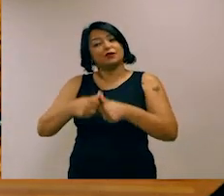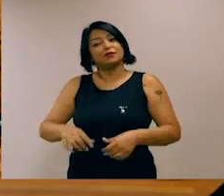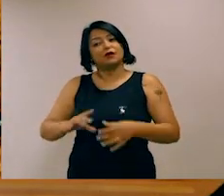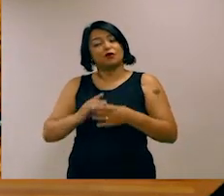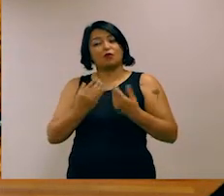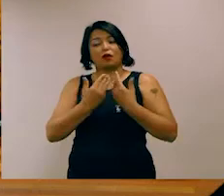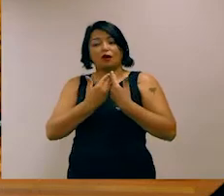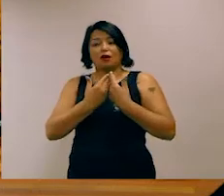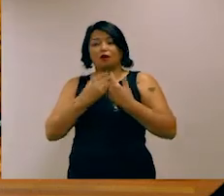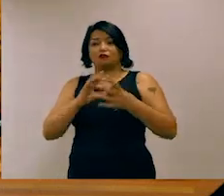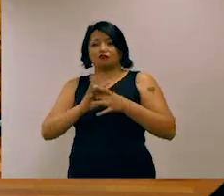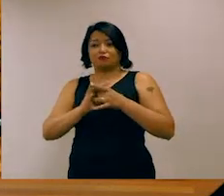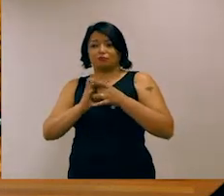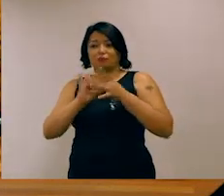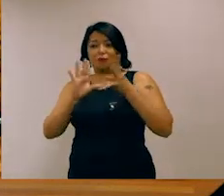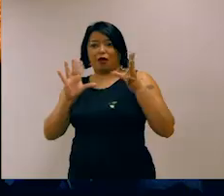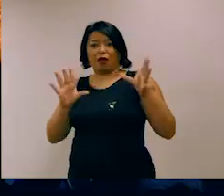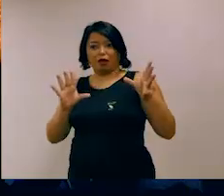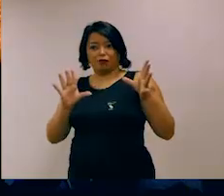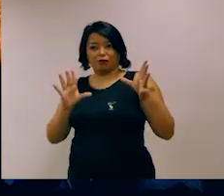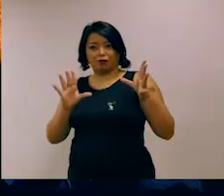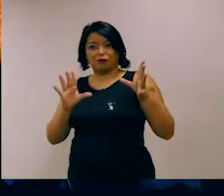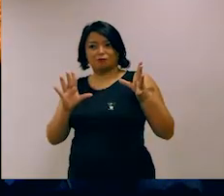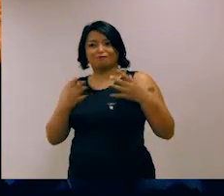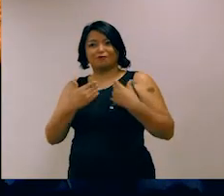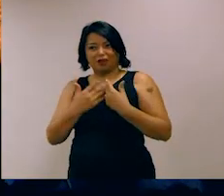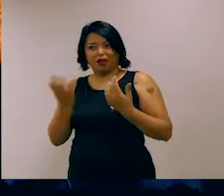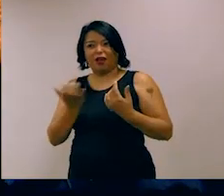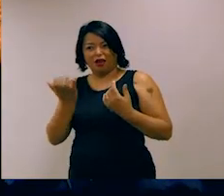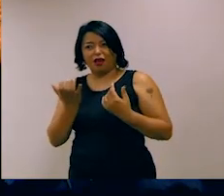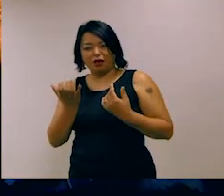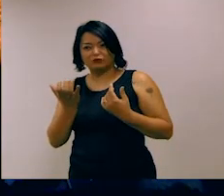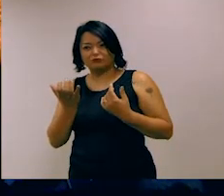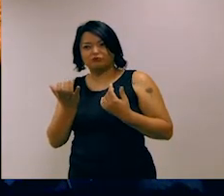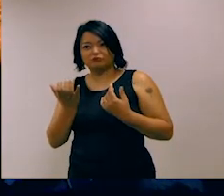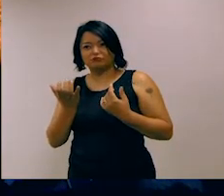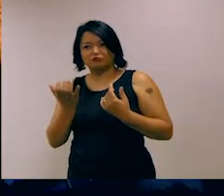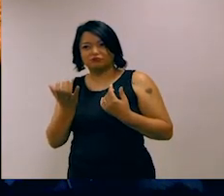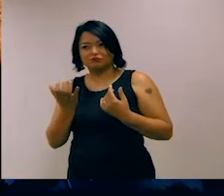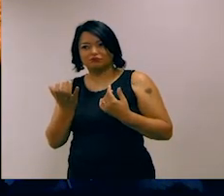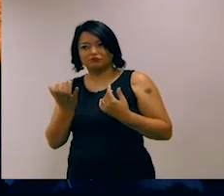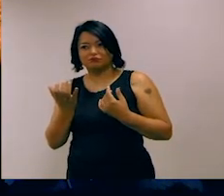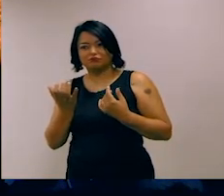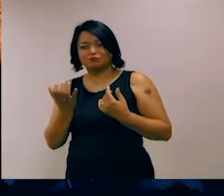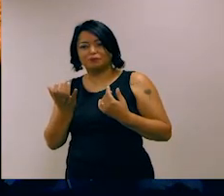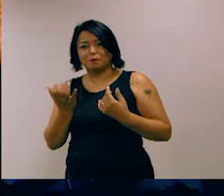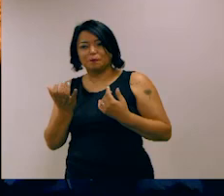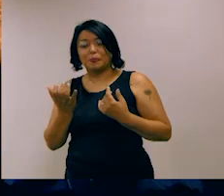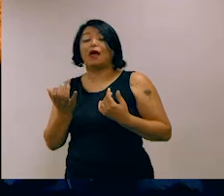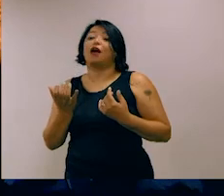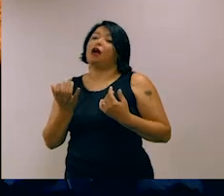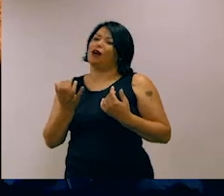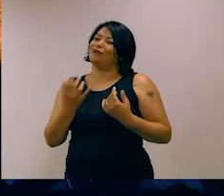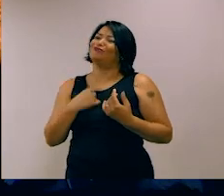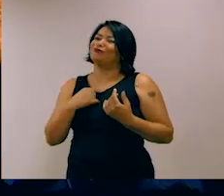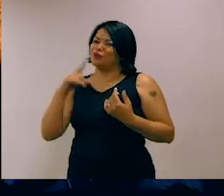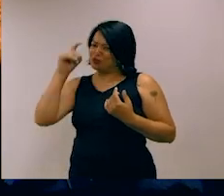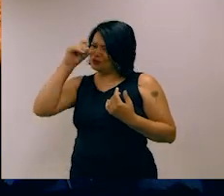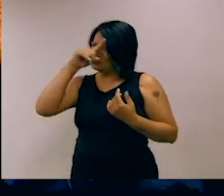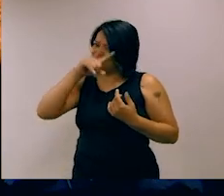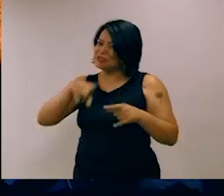not easy, but now I think they're really open because... Oh, yeah? Yeah. We're working more like 3 years with the